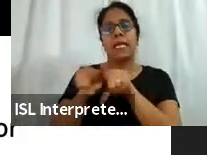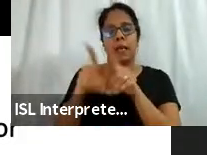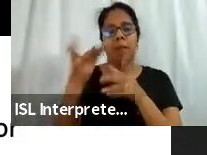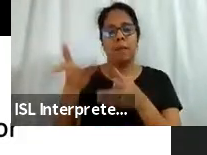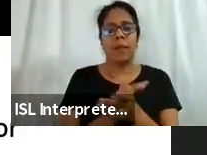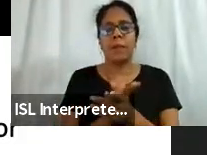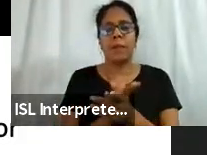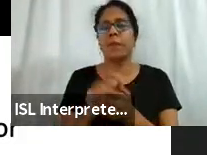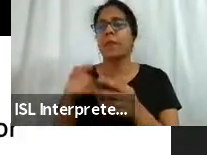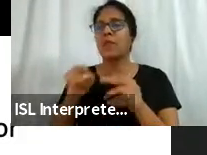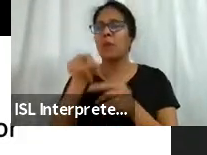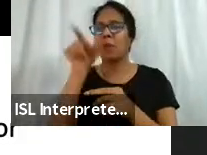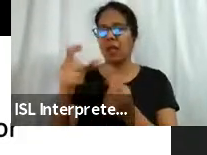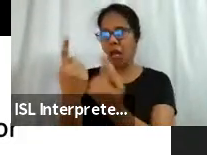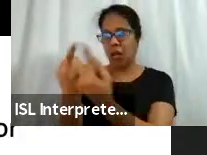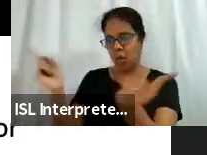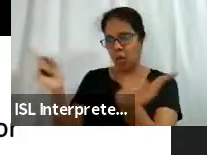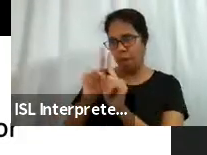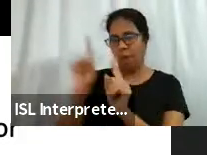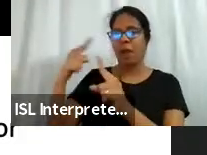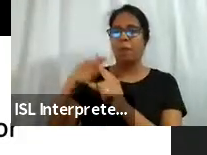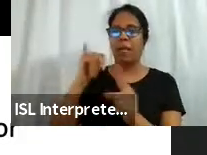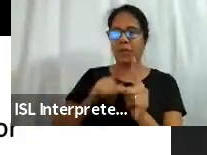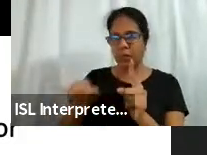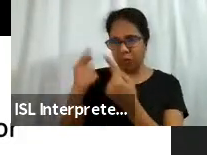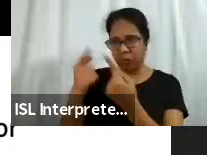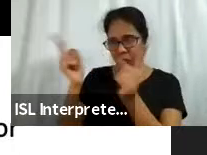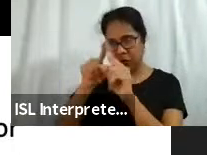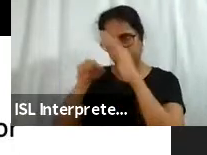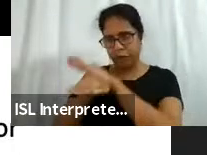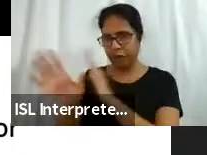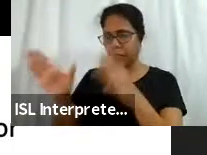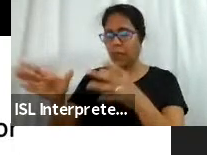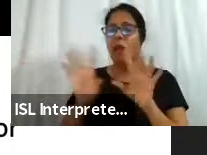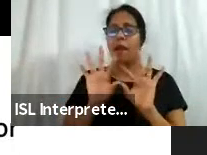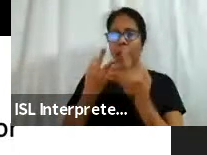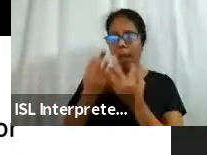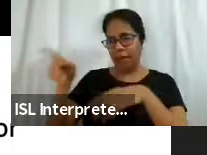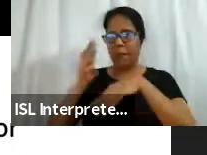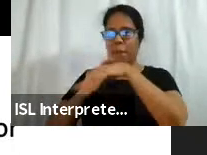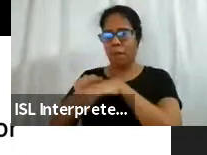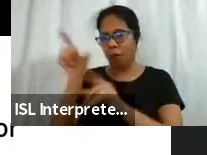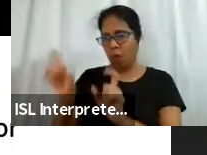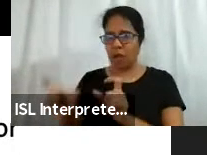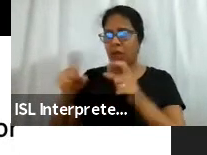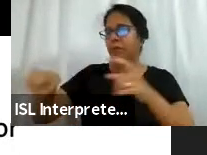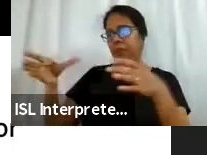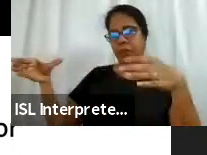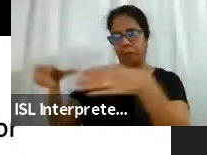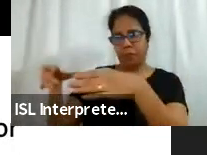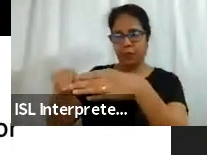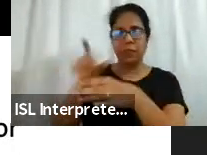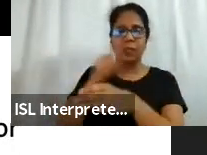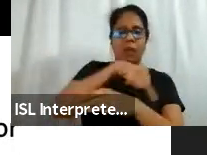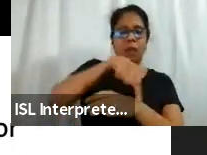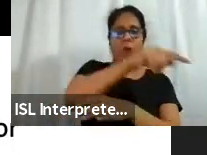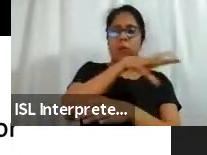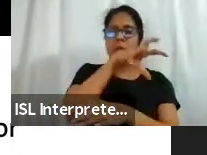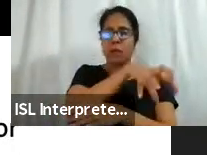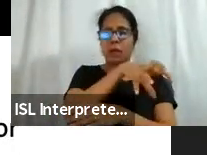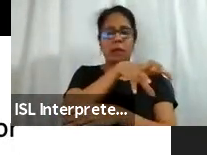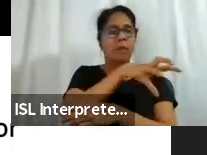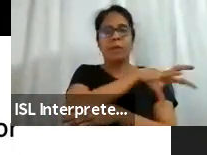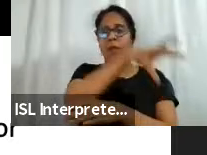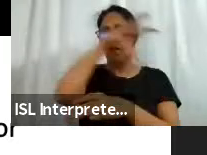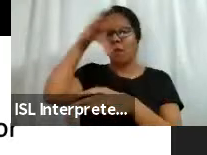a room and a toilet, but somehow a family member of your house cannot, all the other members of the house cannot stay home